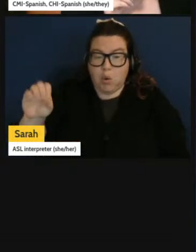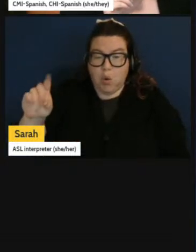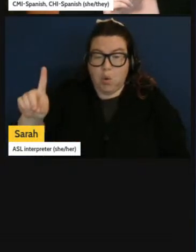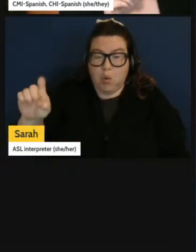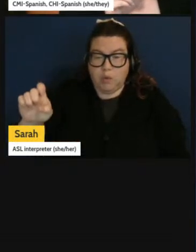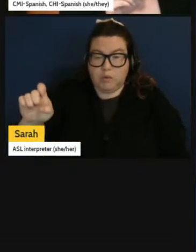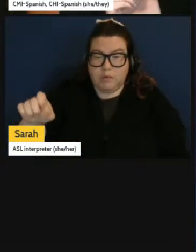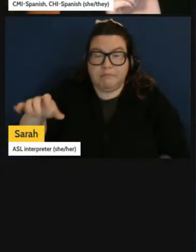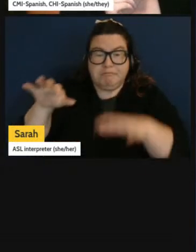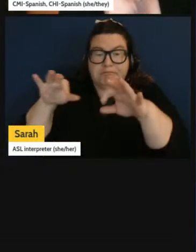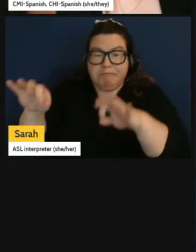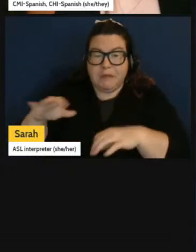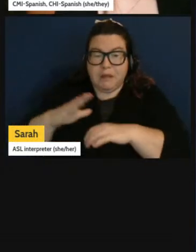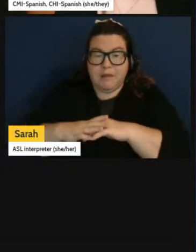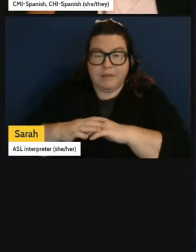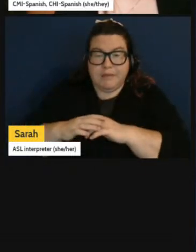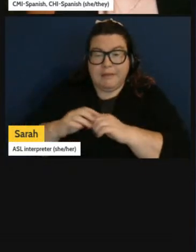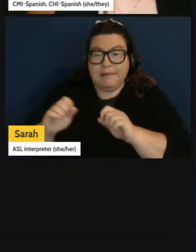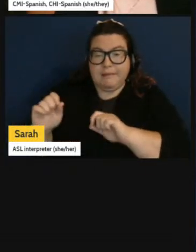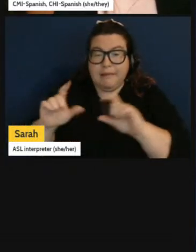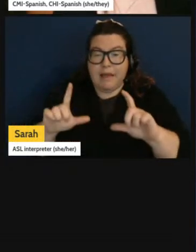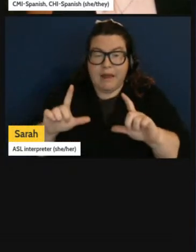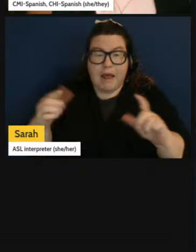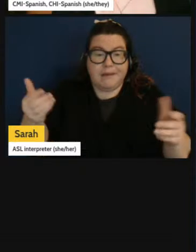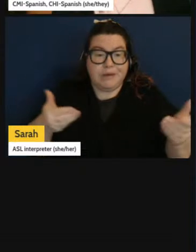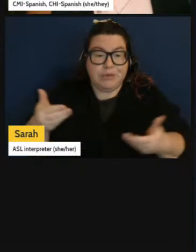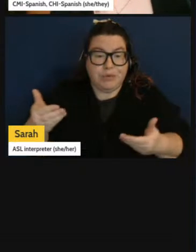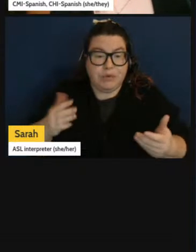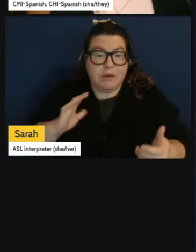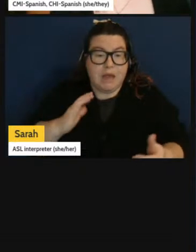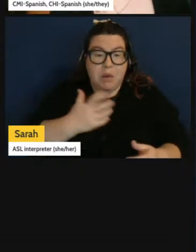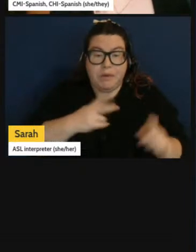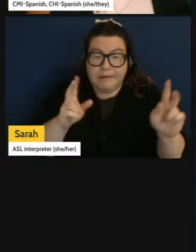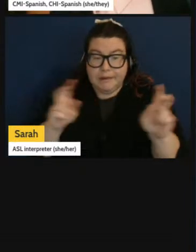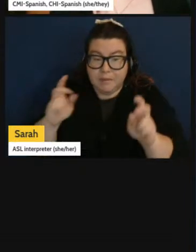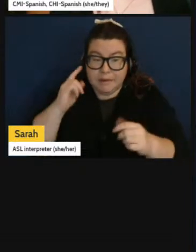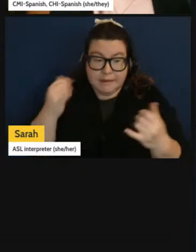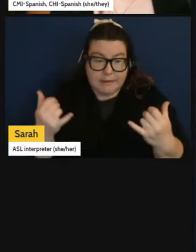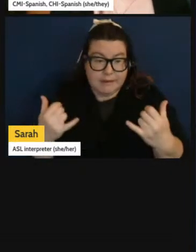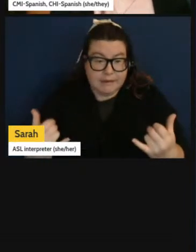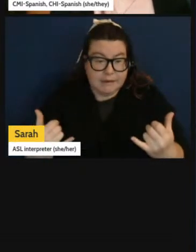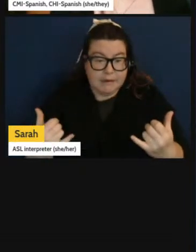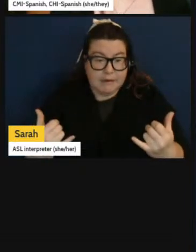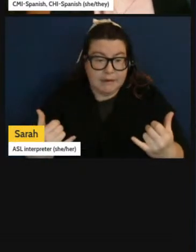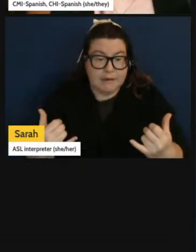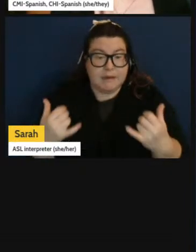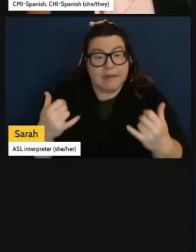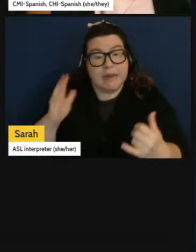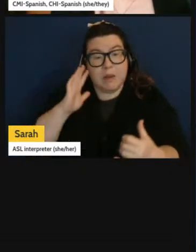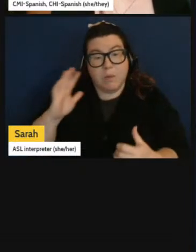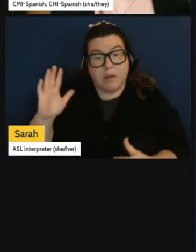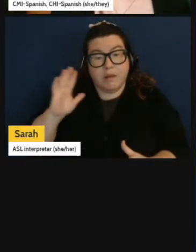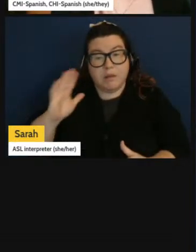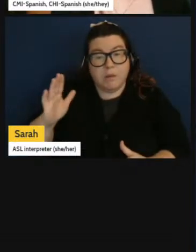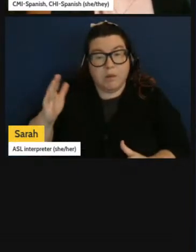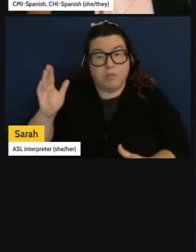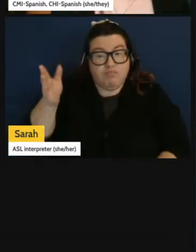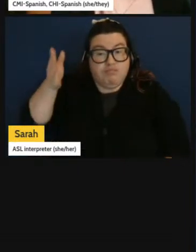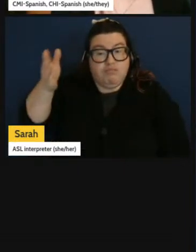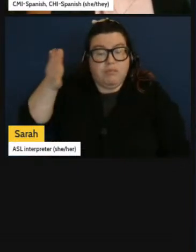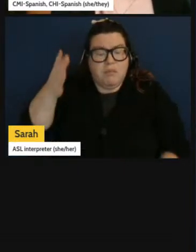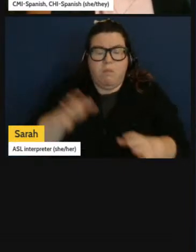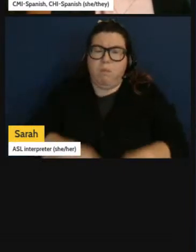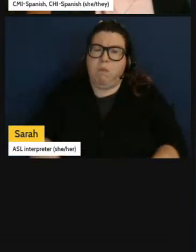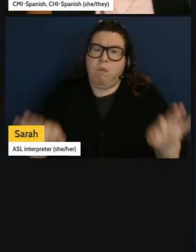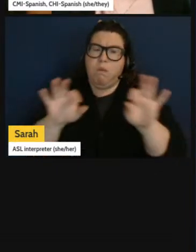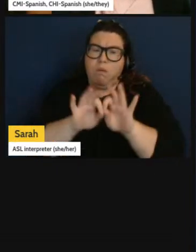slide here while I go ahead and introduce our topic today. So today I'm going to be presenting on an incredibly important